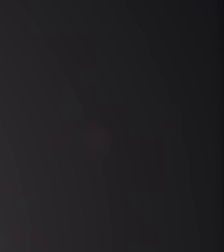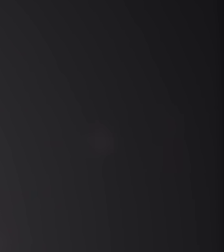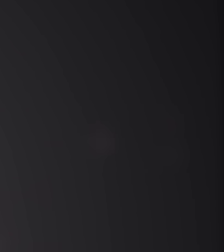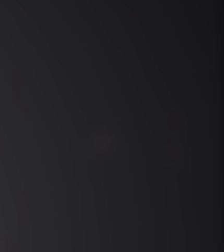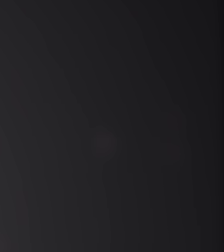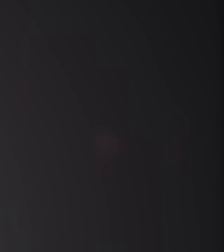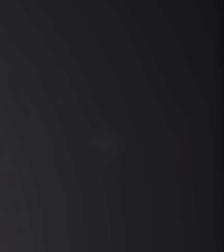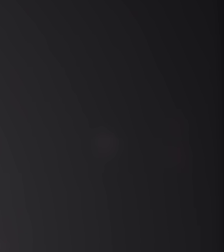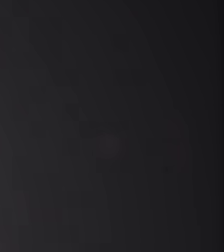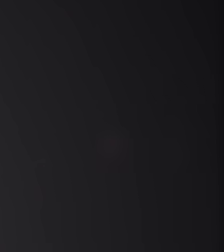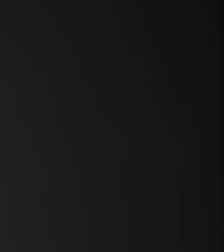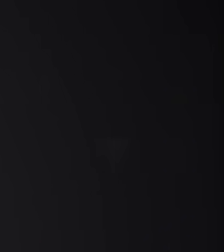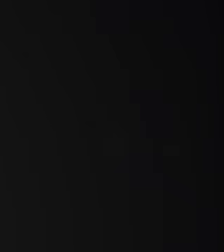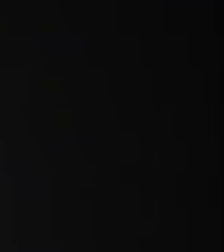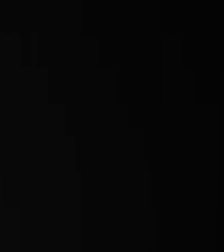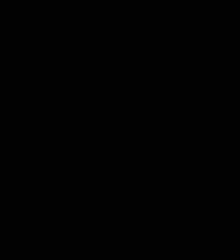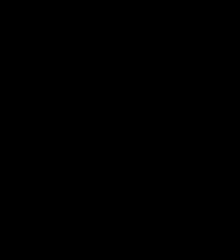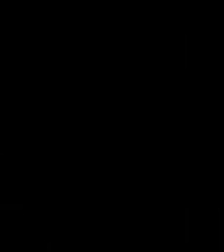cupertino.org/coronavirus.